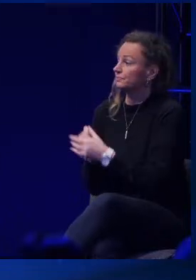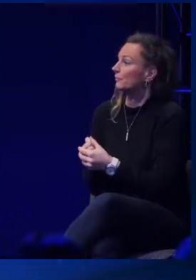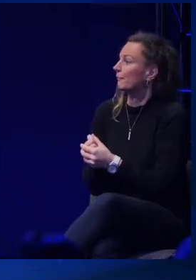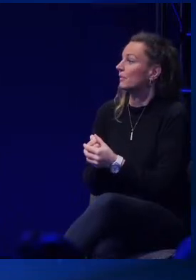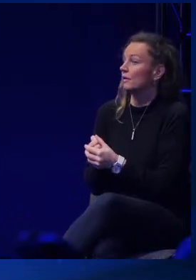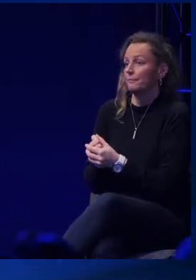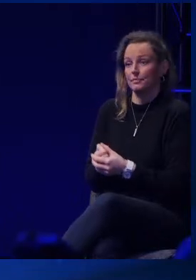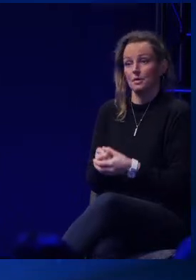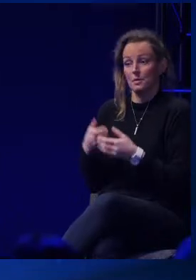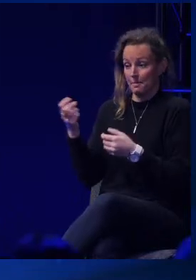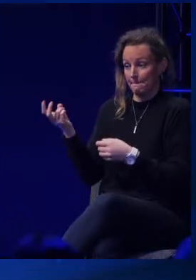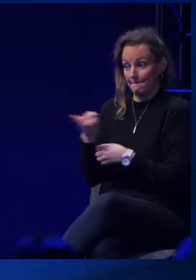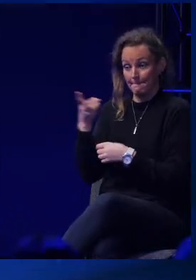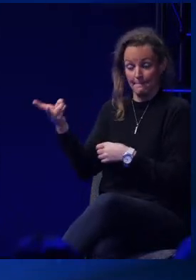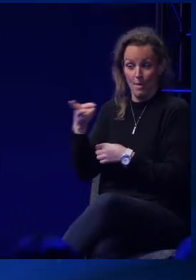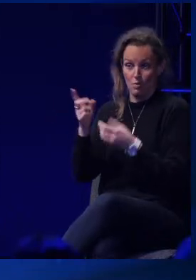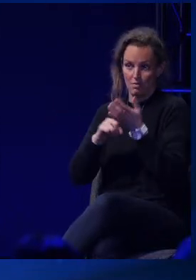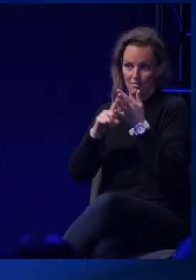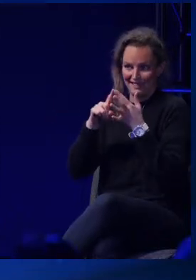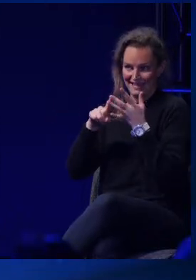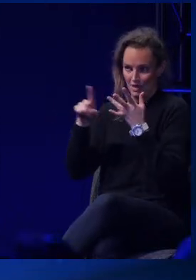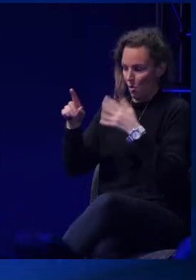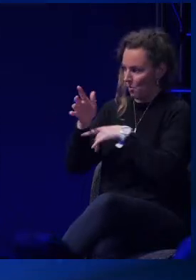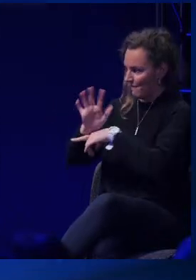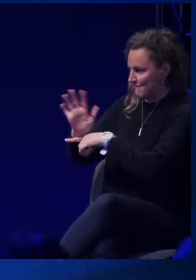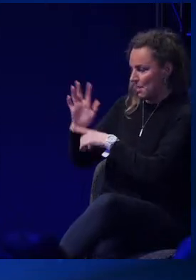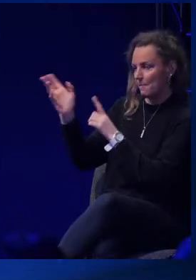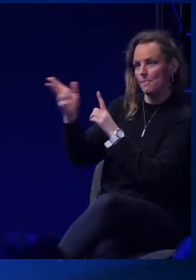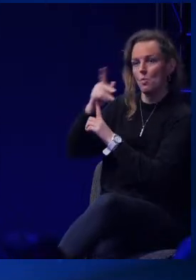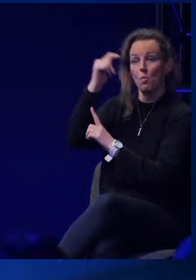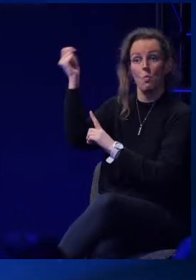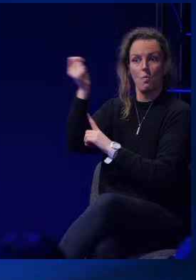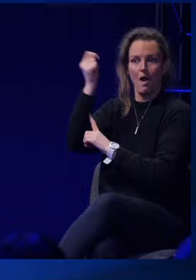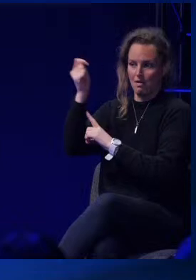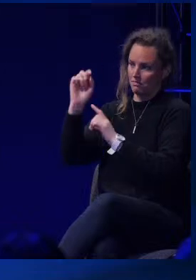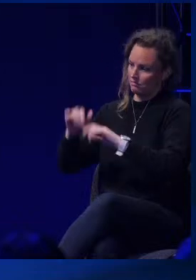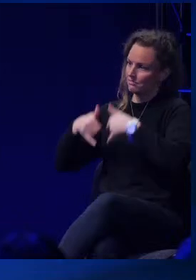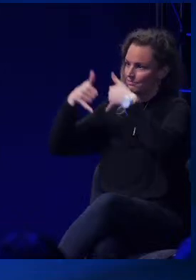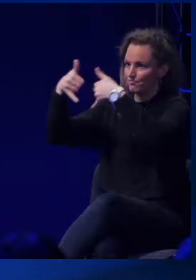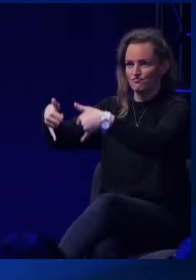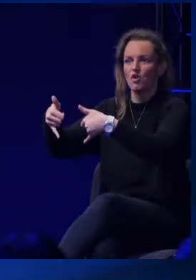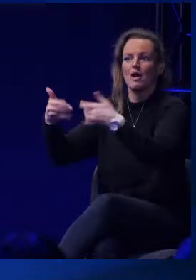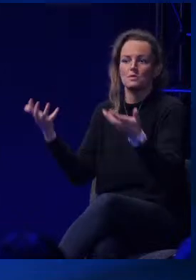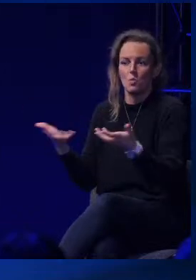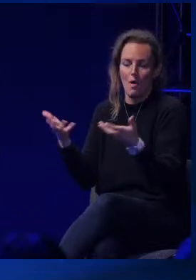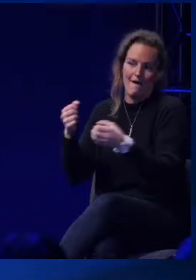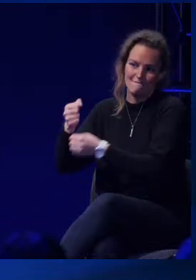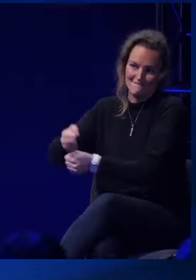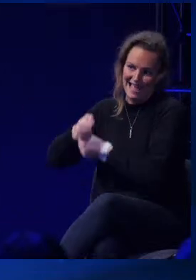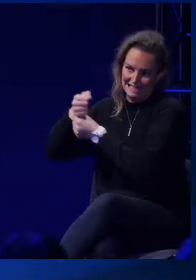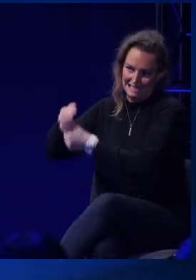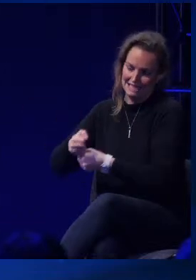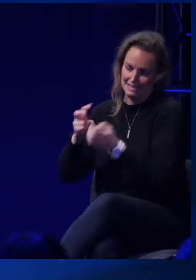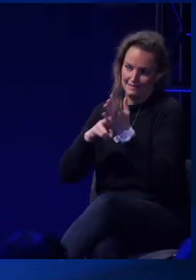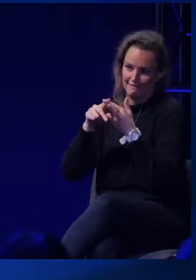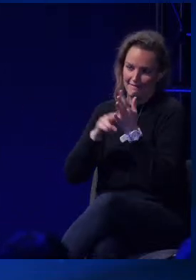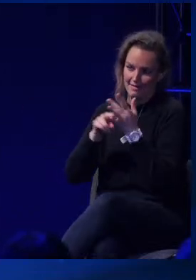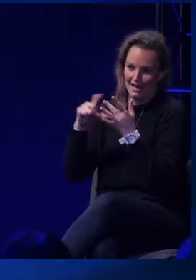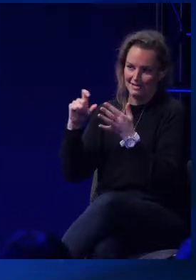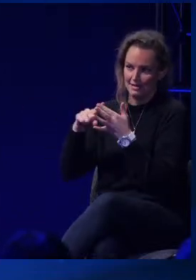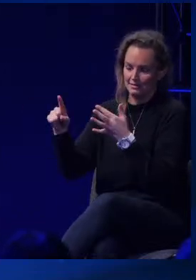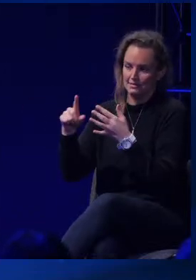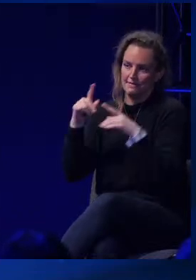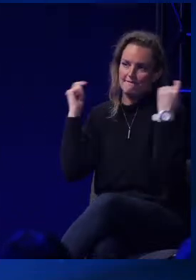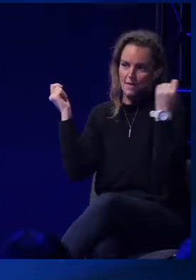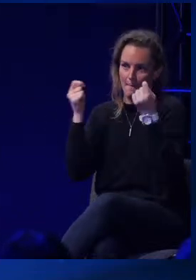of Vermiglio. The film won the Grand Jury Prize at Venice. Congratulations. And it